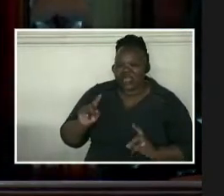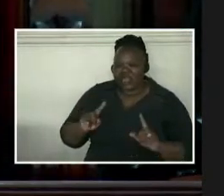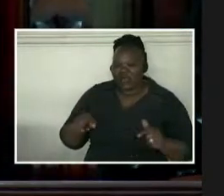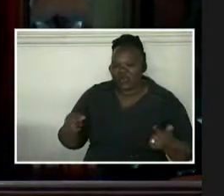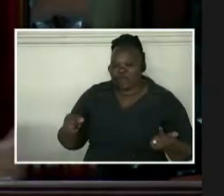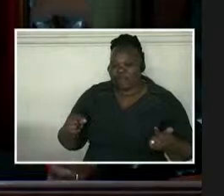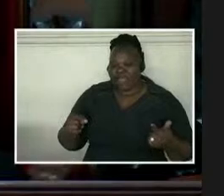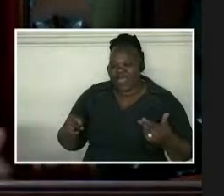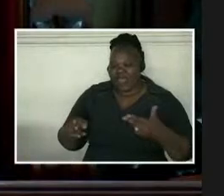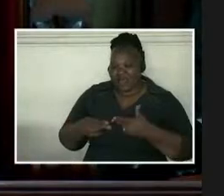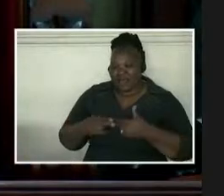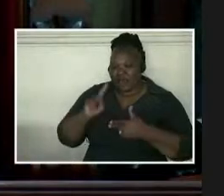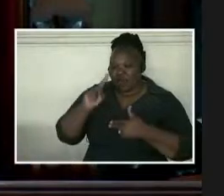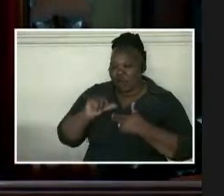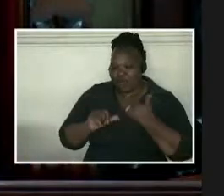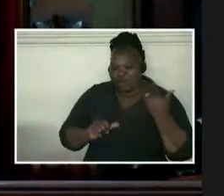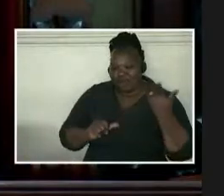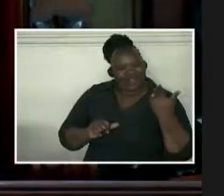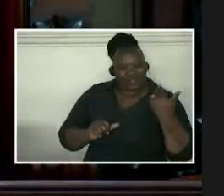to one month